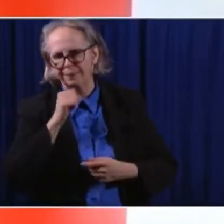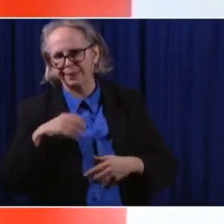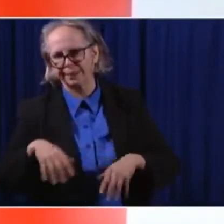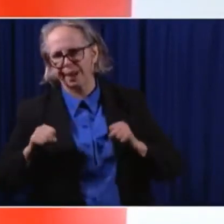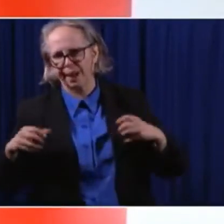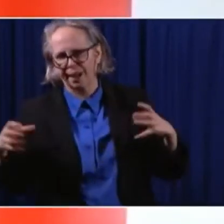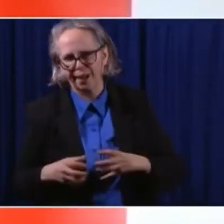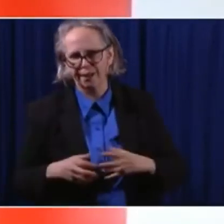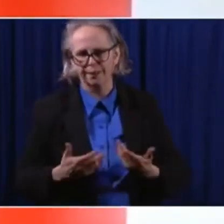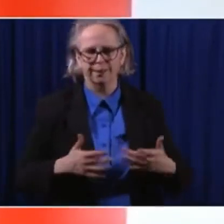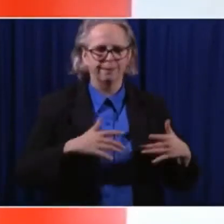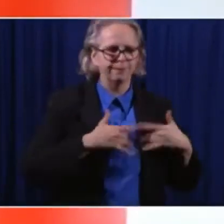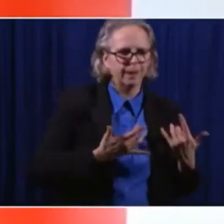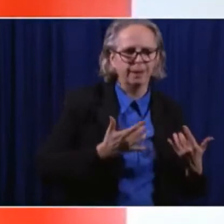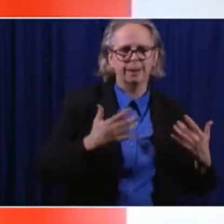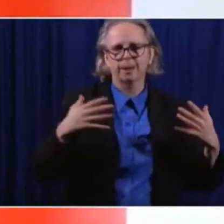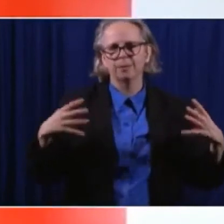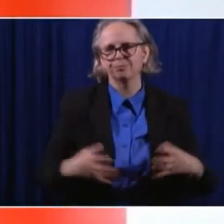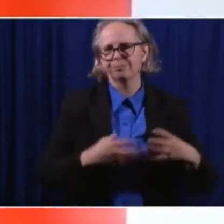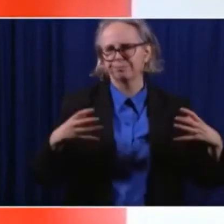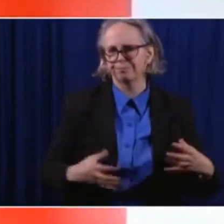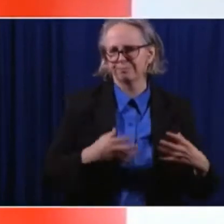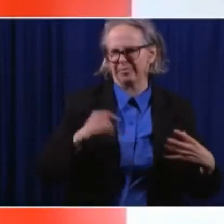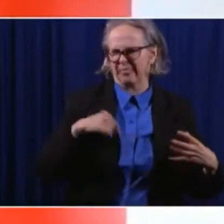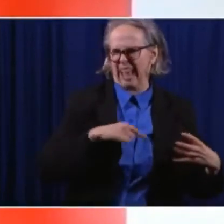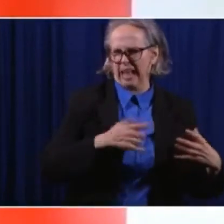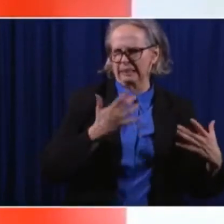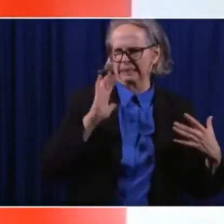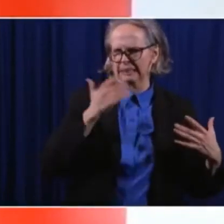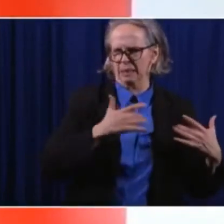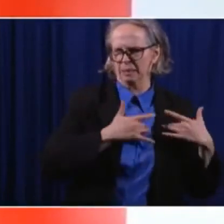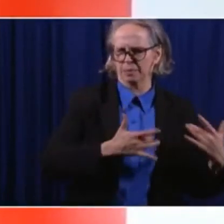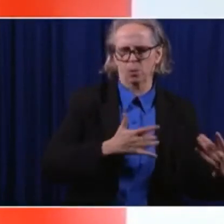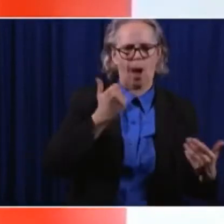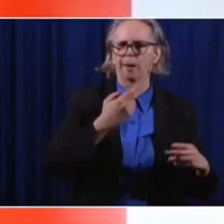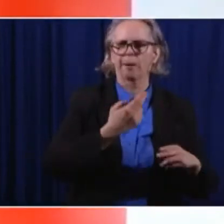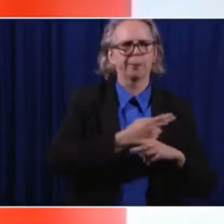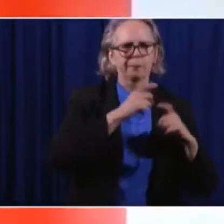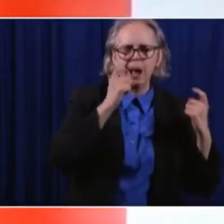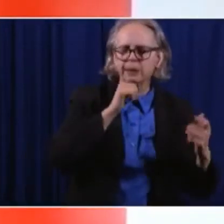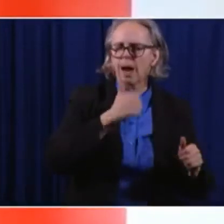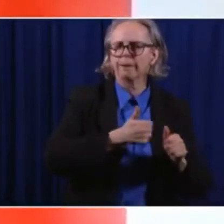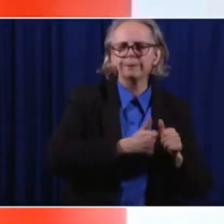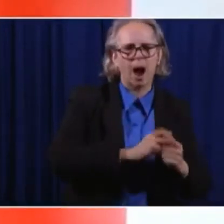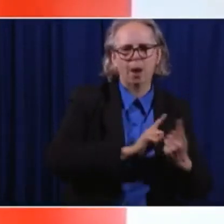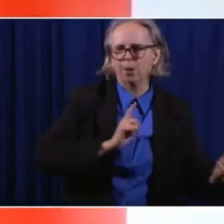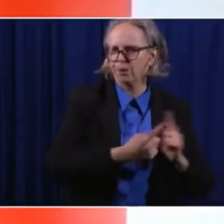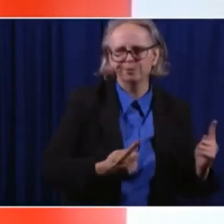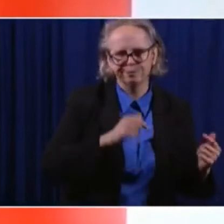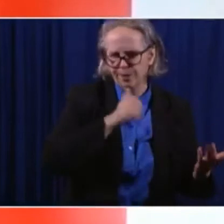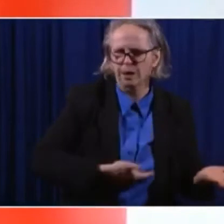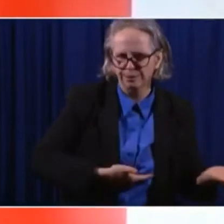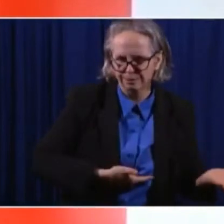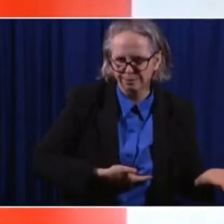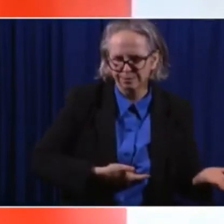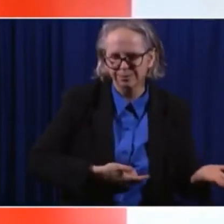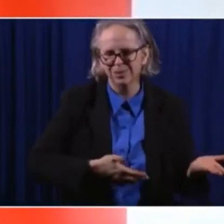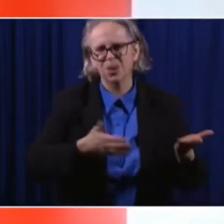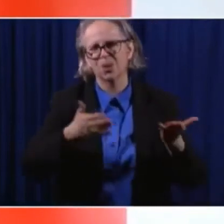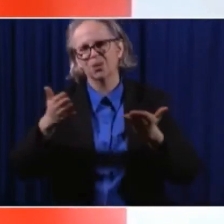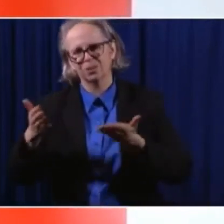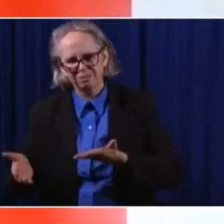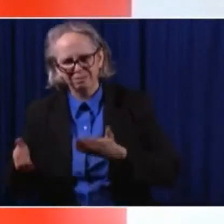individuals are not always following the advice and wearing masks, as our doctor talked about. We believe the curfew is the